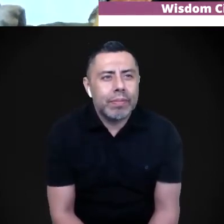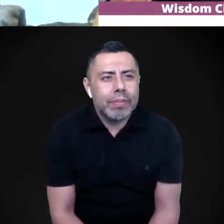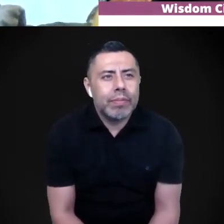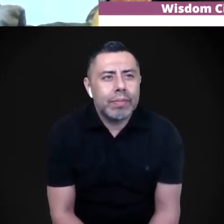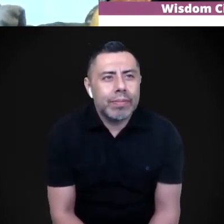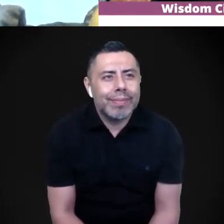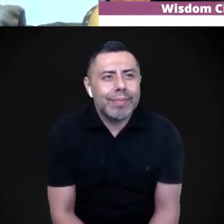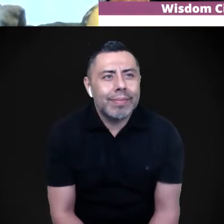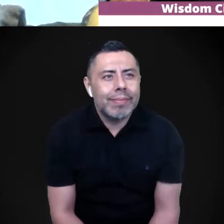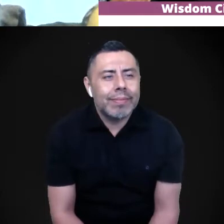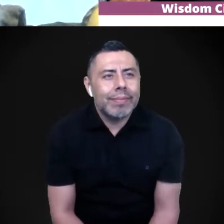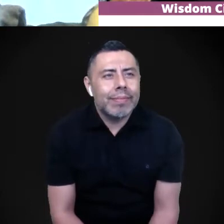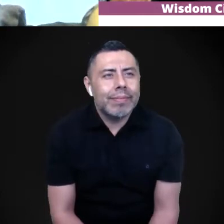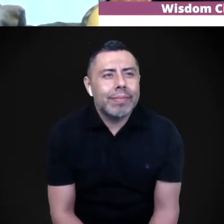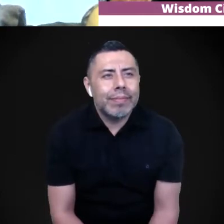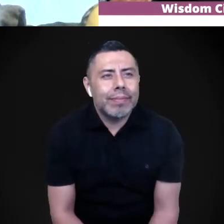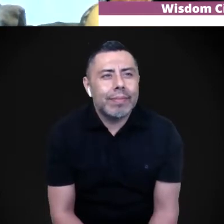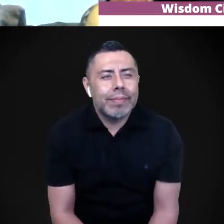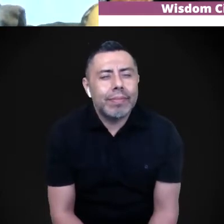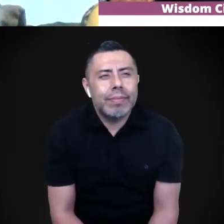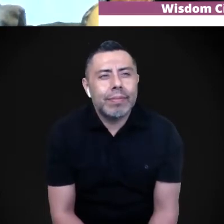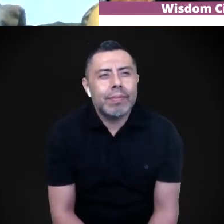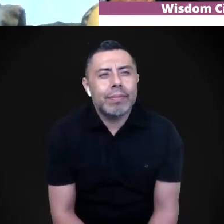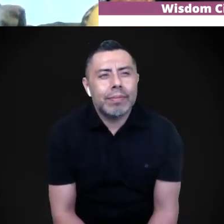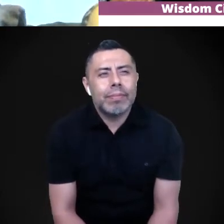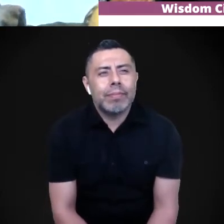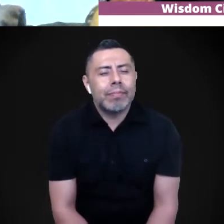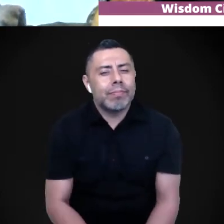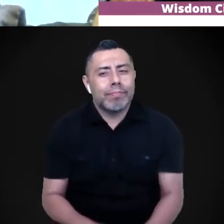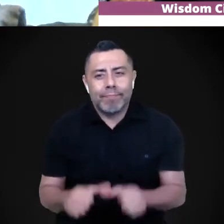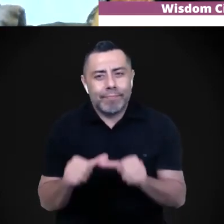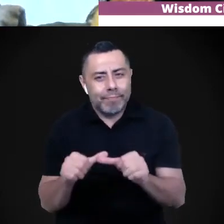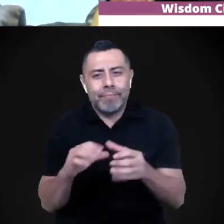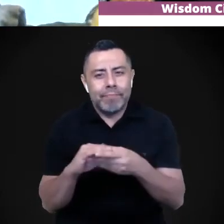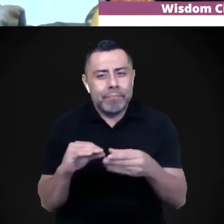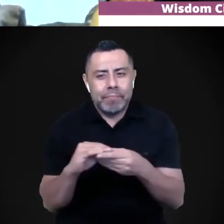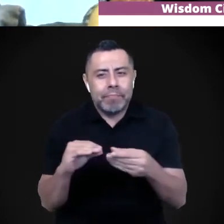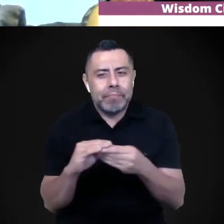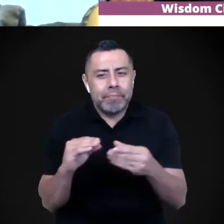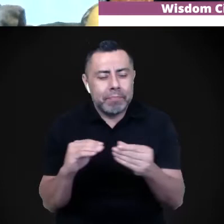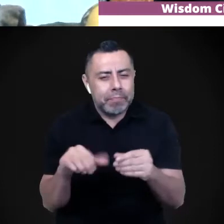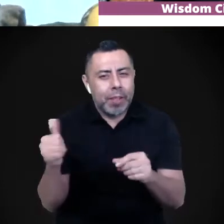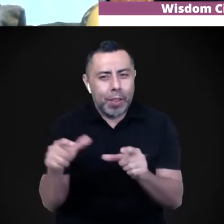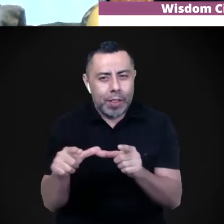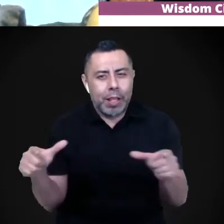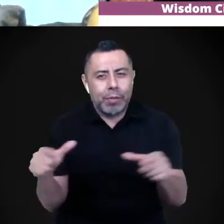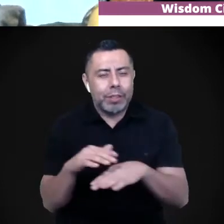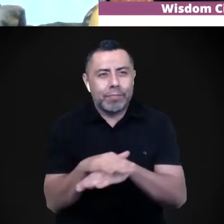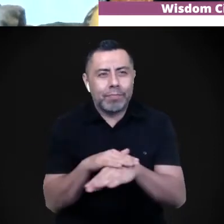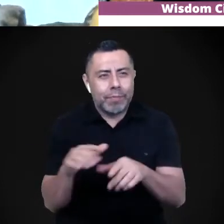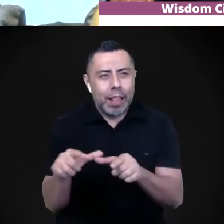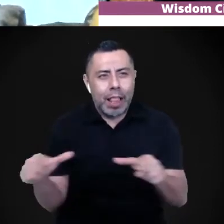at the Shanache. Adon the Abu Libel deal as an el holyagin as that ye. A ad